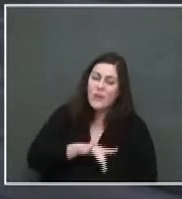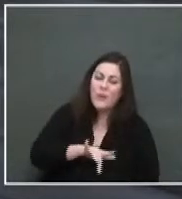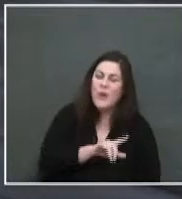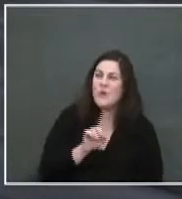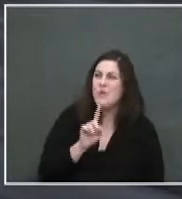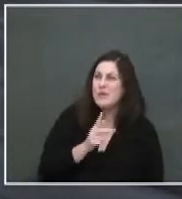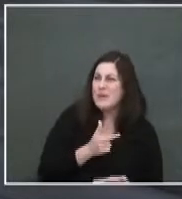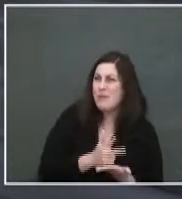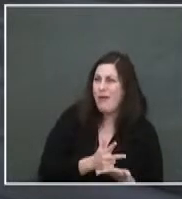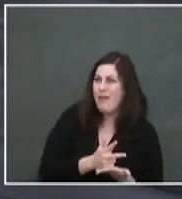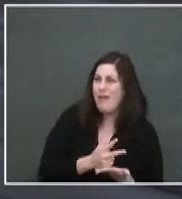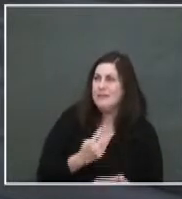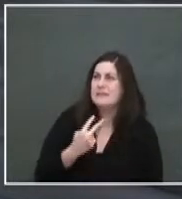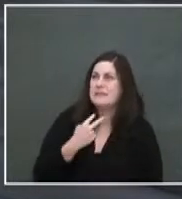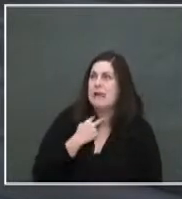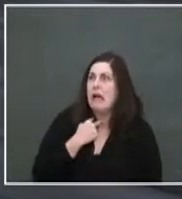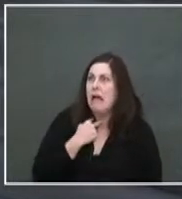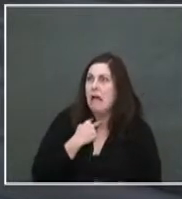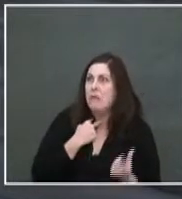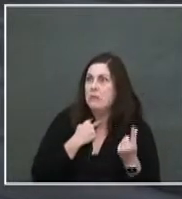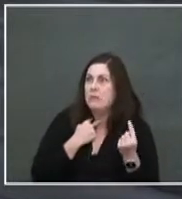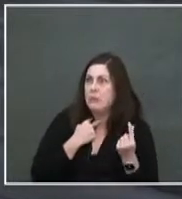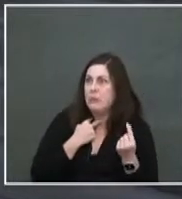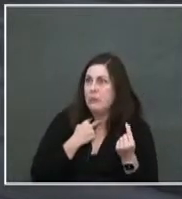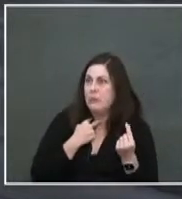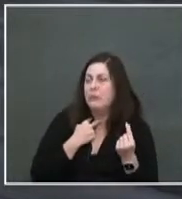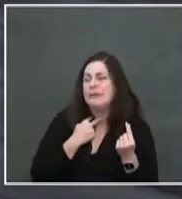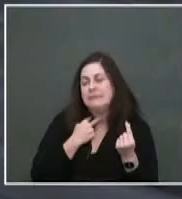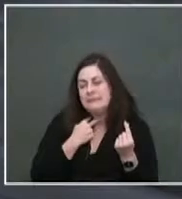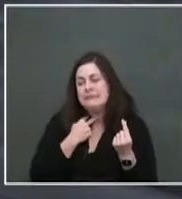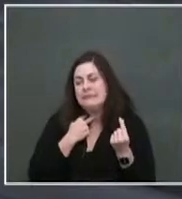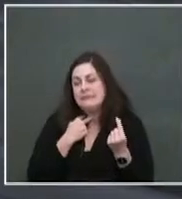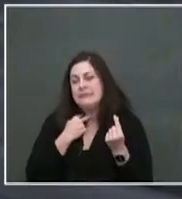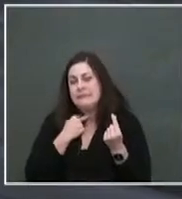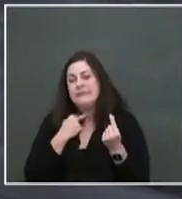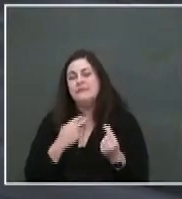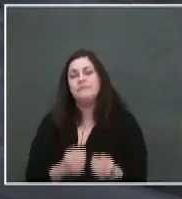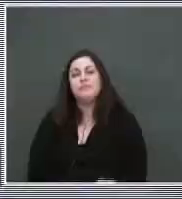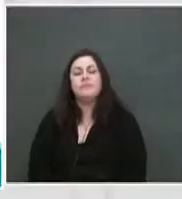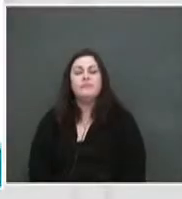them. So I think it's worth noting. I mean,